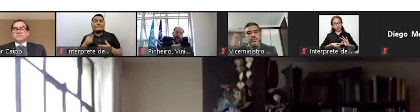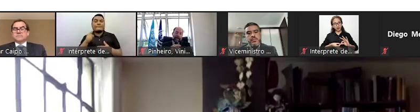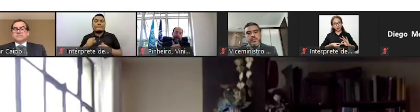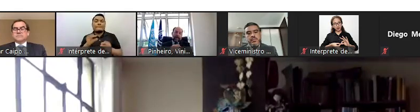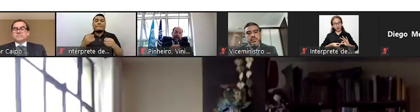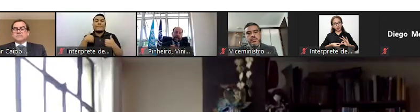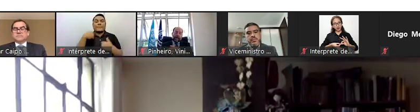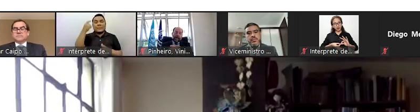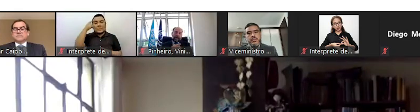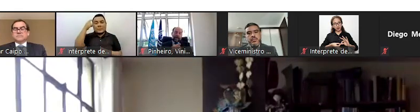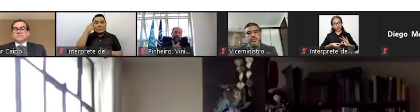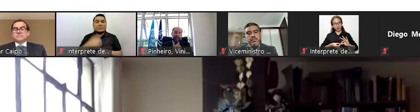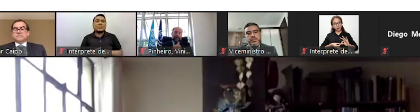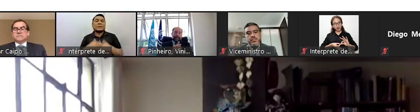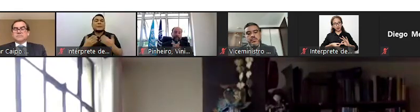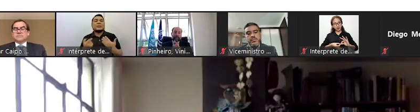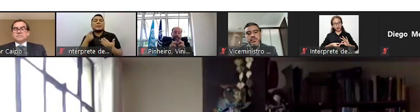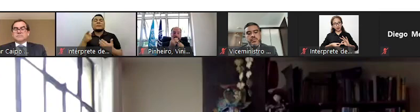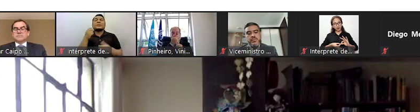recognize